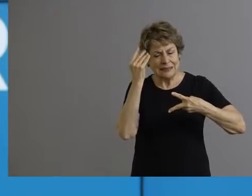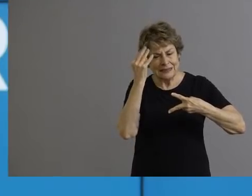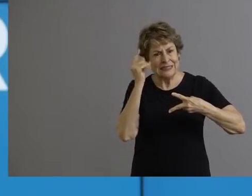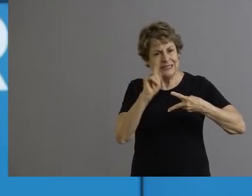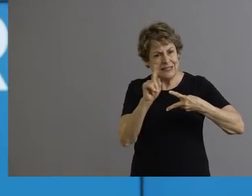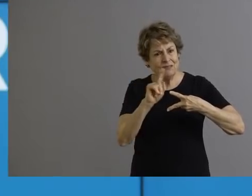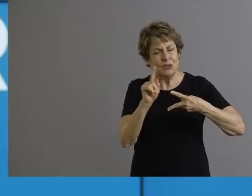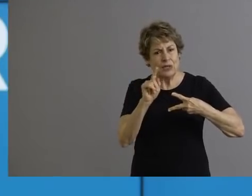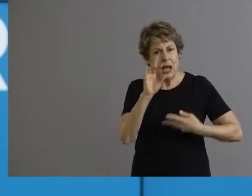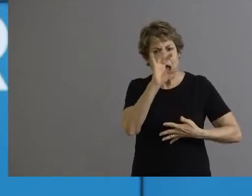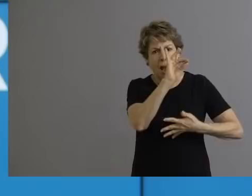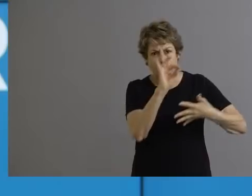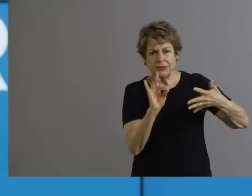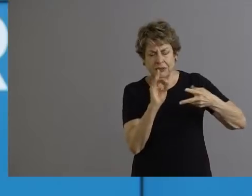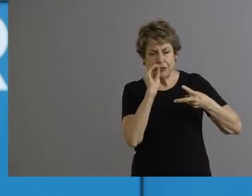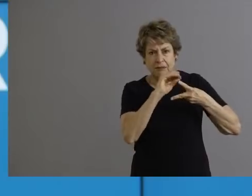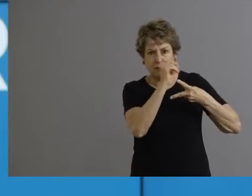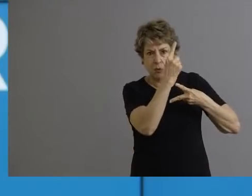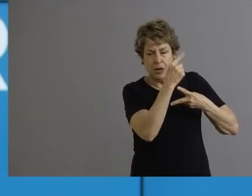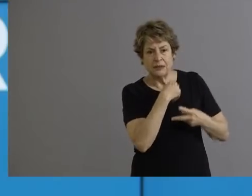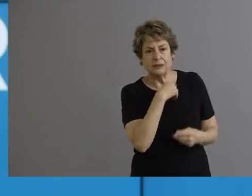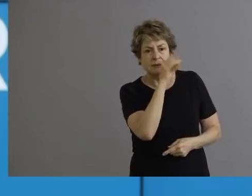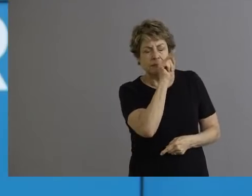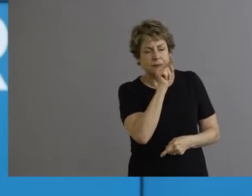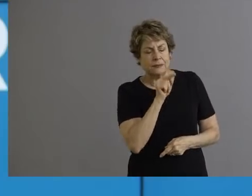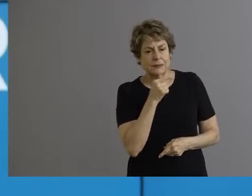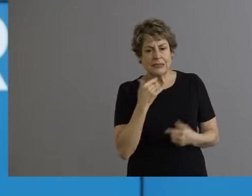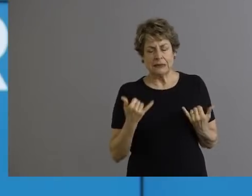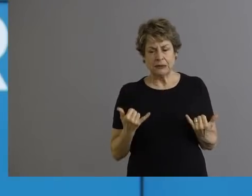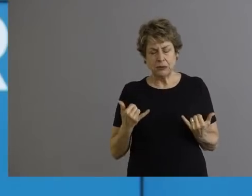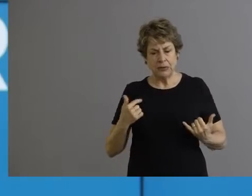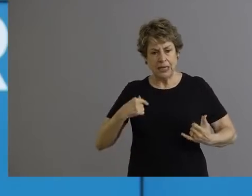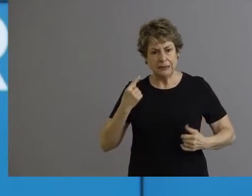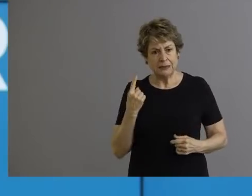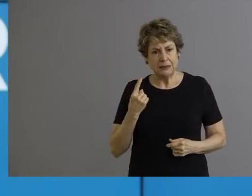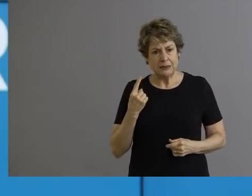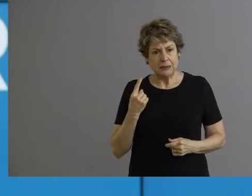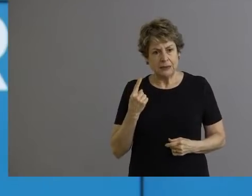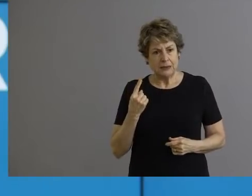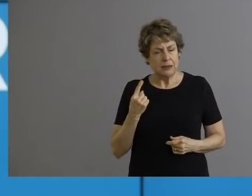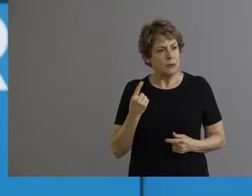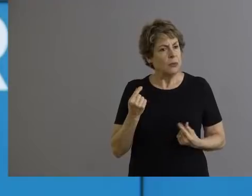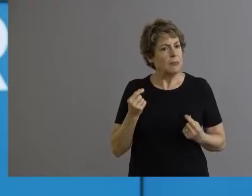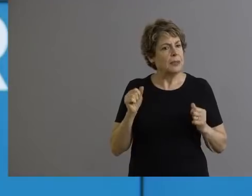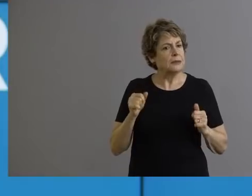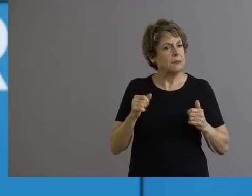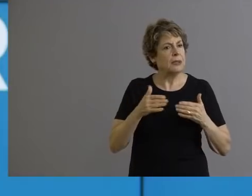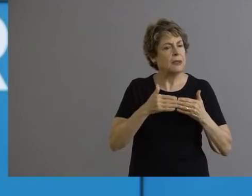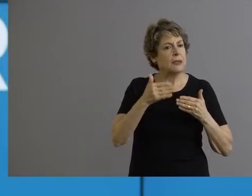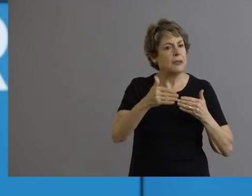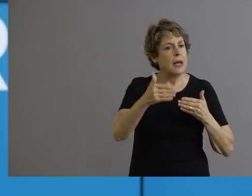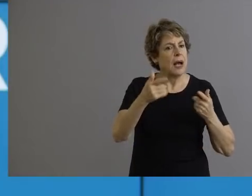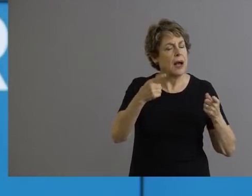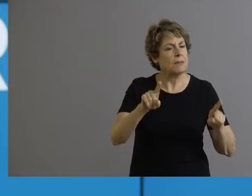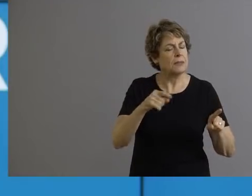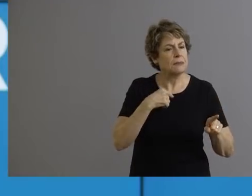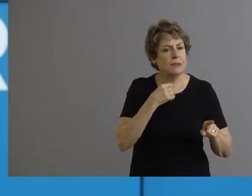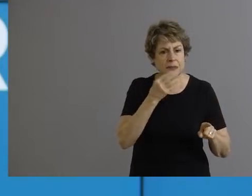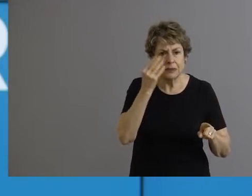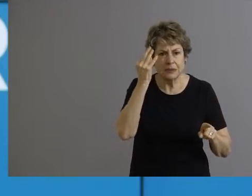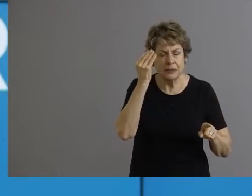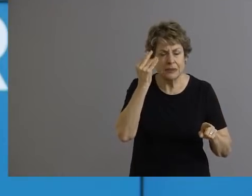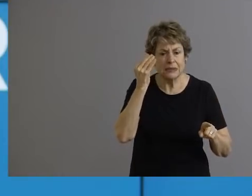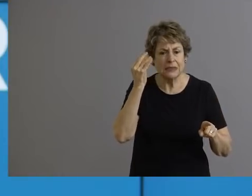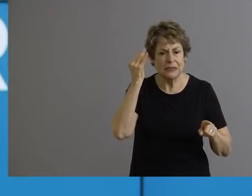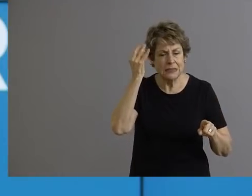what the possibilities are. We want to do what will allow us to navigate out of